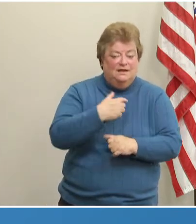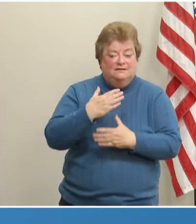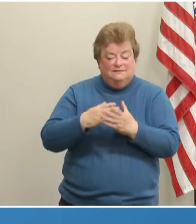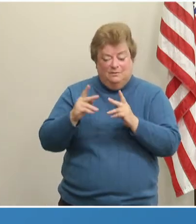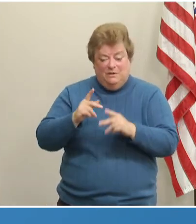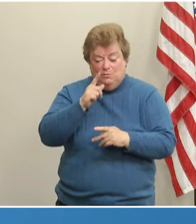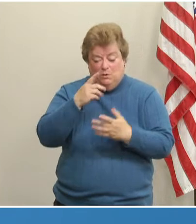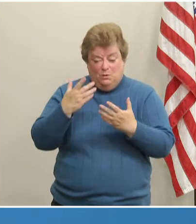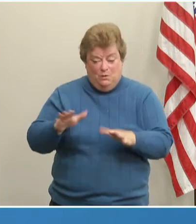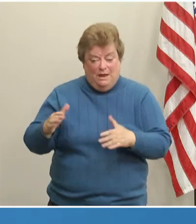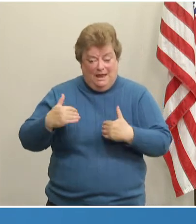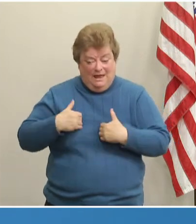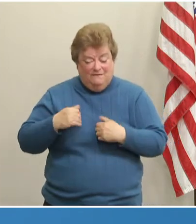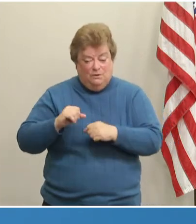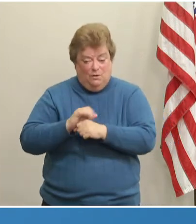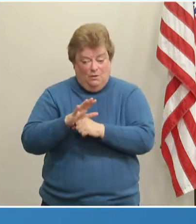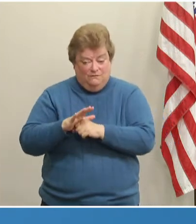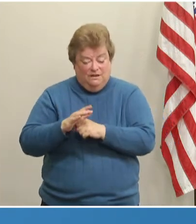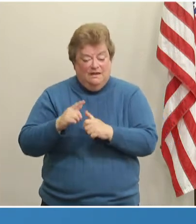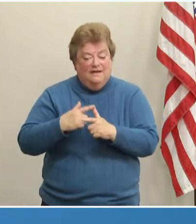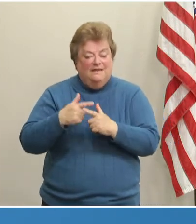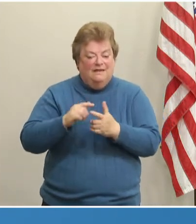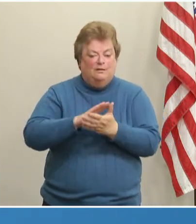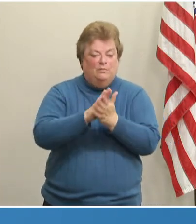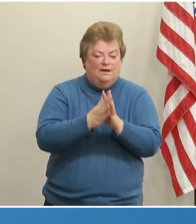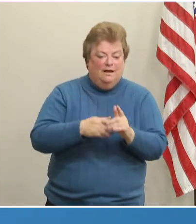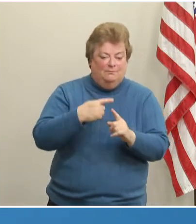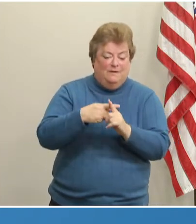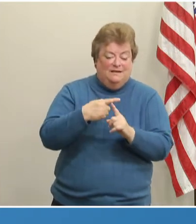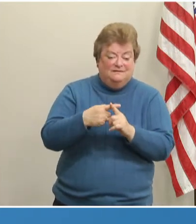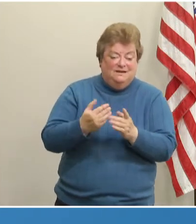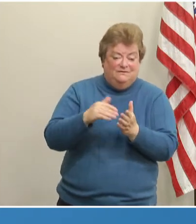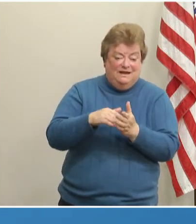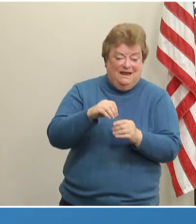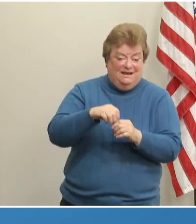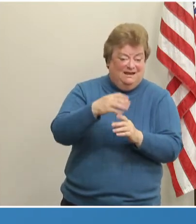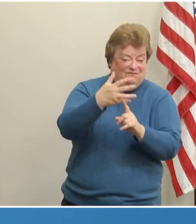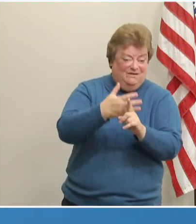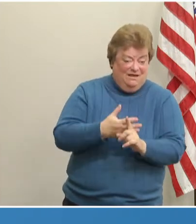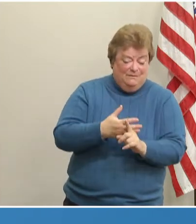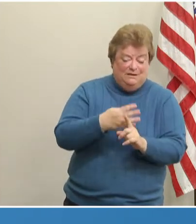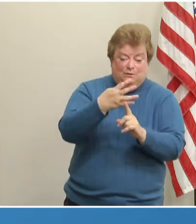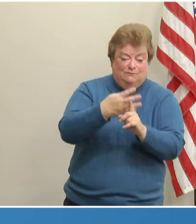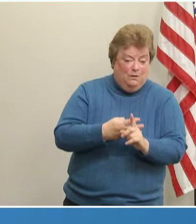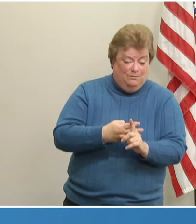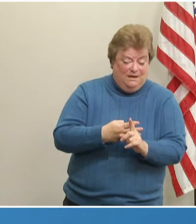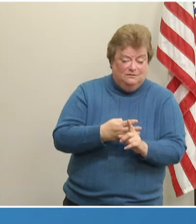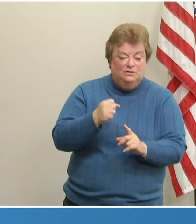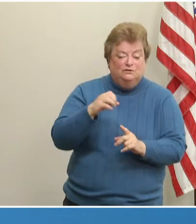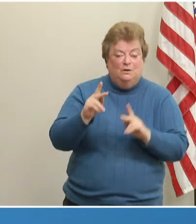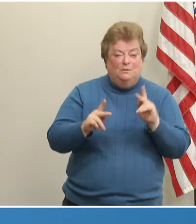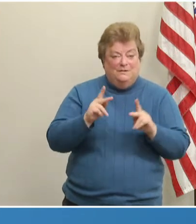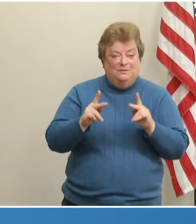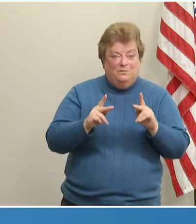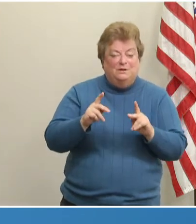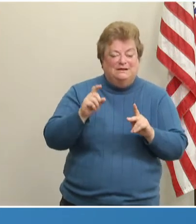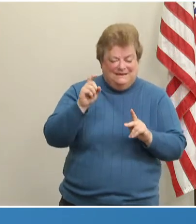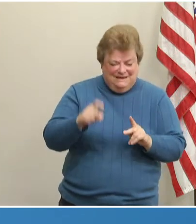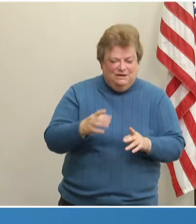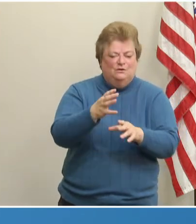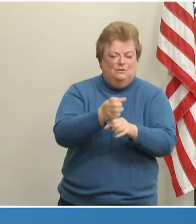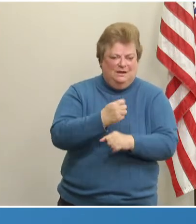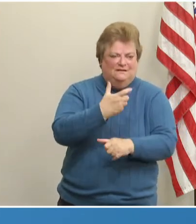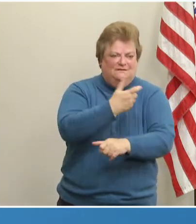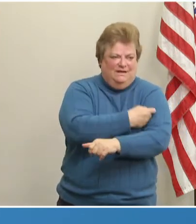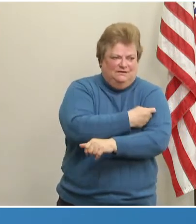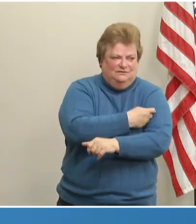then had become positive again in 5 months, or 4 months. So people really need to get